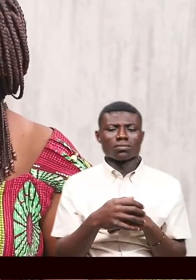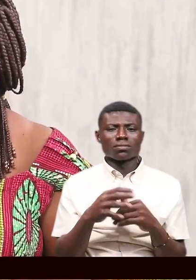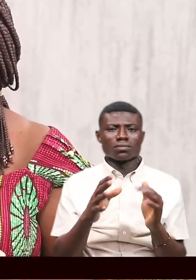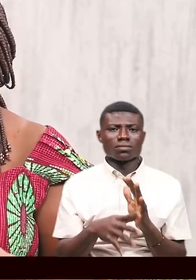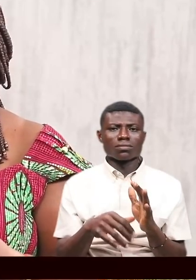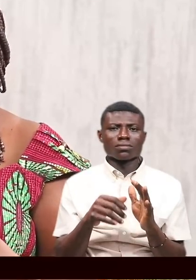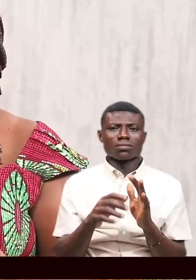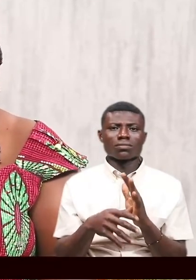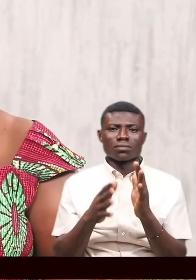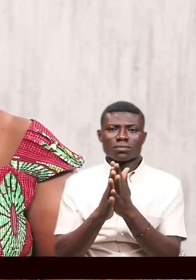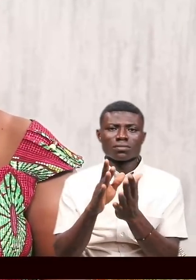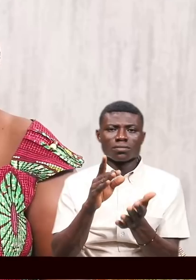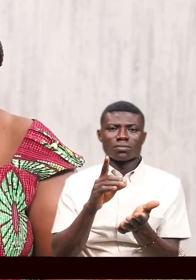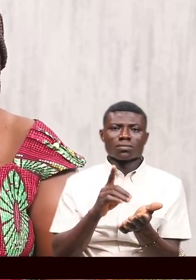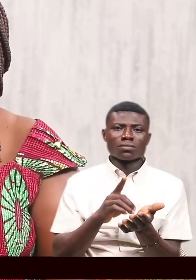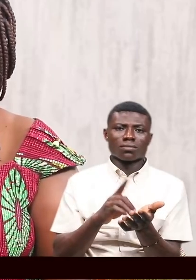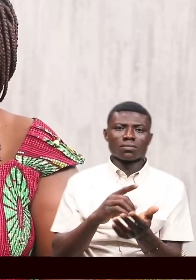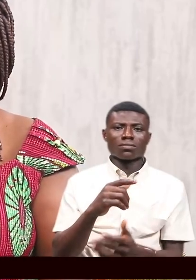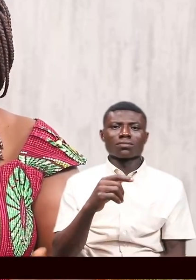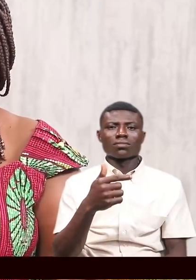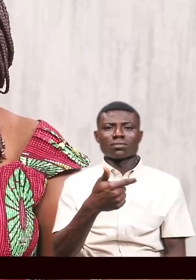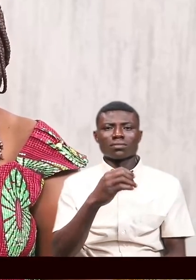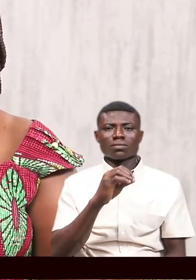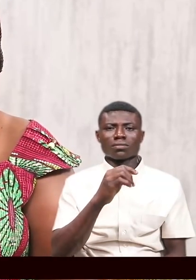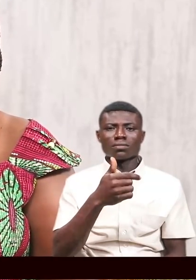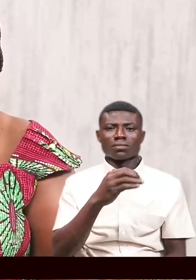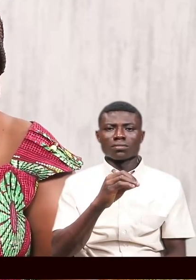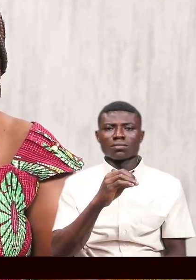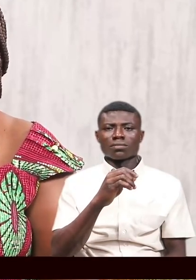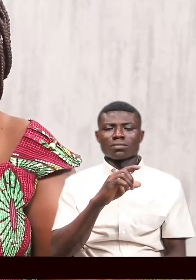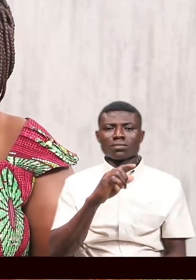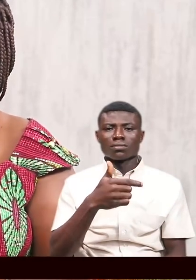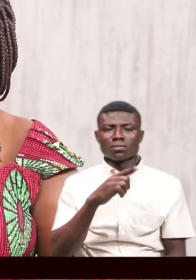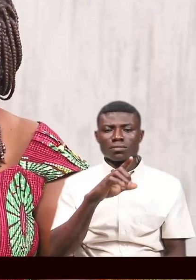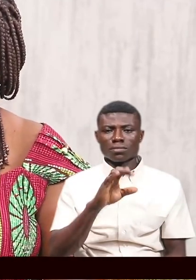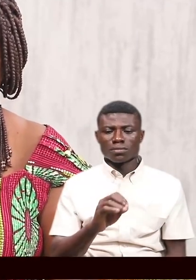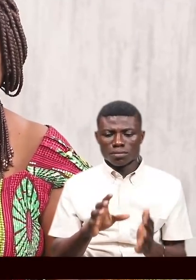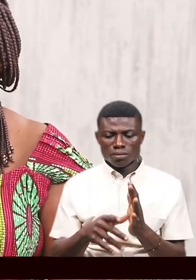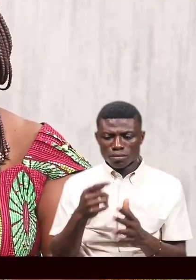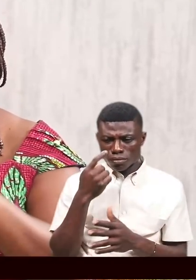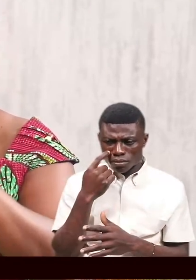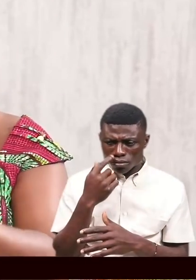so akubi sa Dr. Google. Na Google man interpretation. Inti osha.